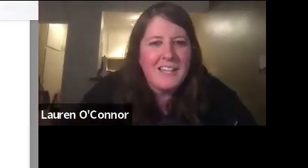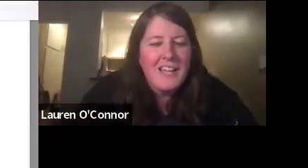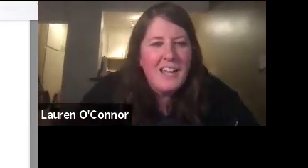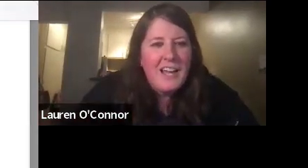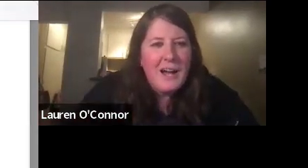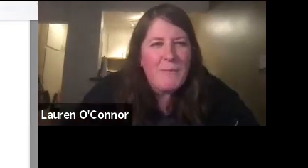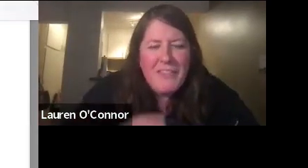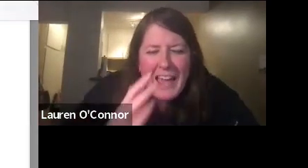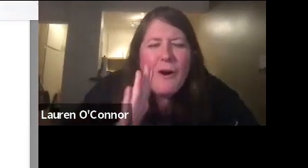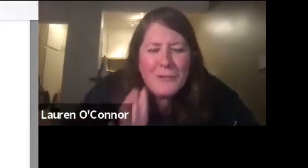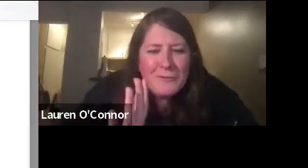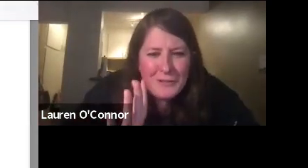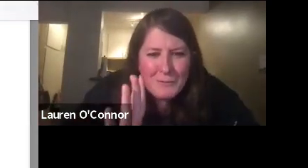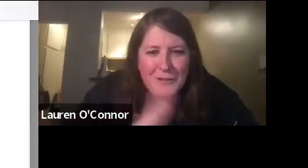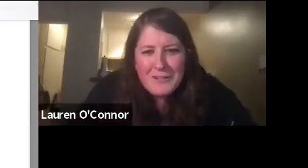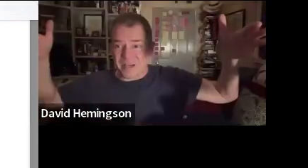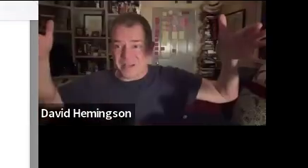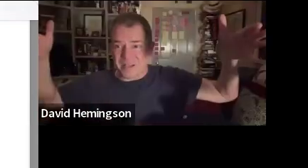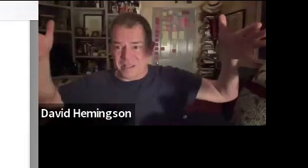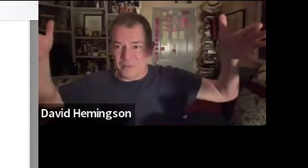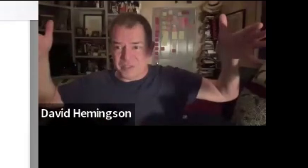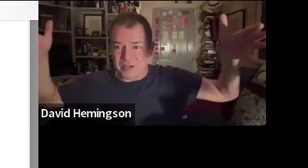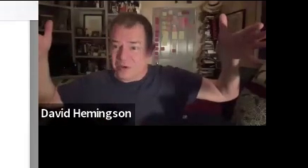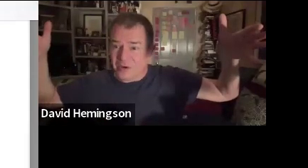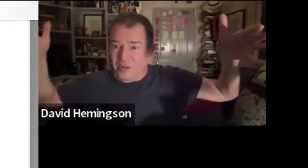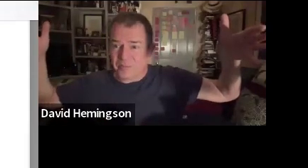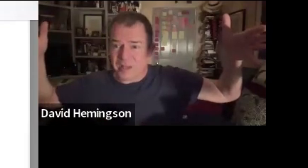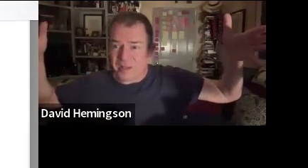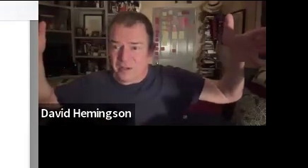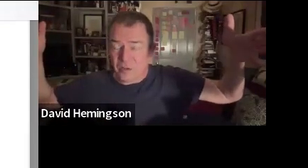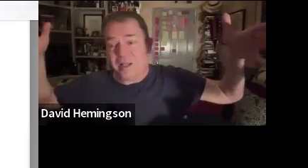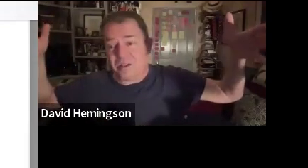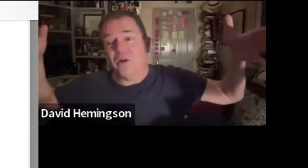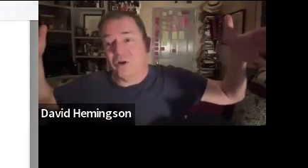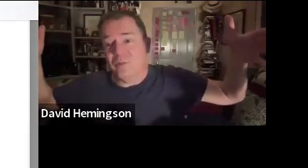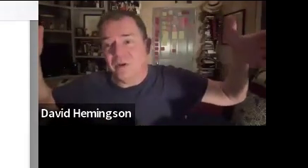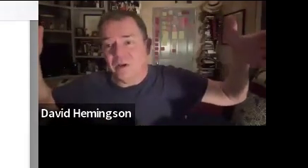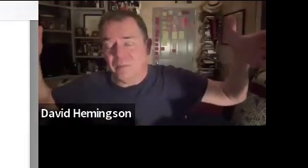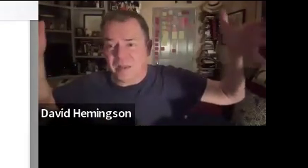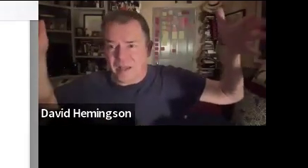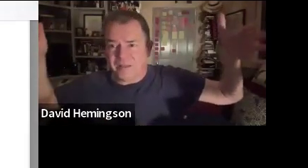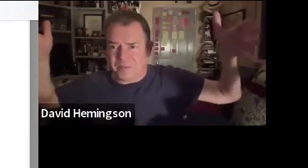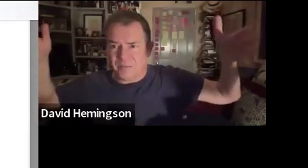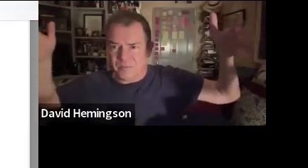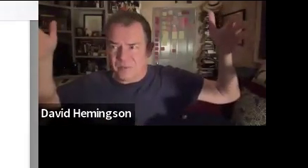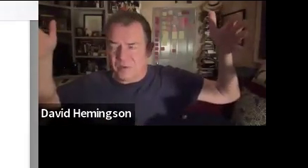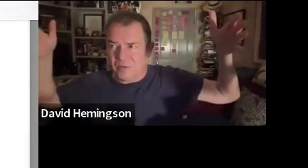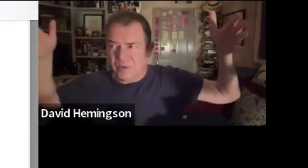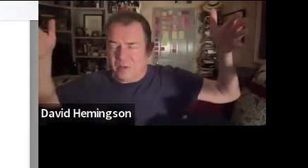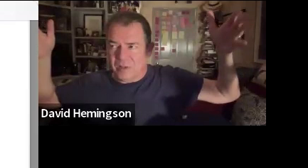like, We see and that also feels well earned. outside, like almost like a Currier and Ives painting, or like a snow globe. I mean, I